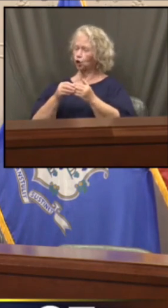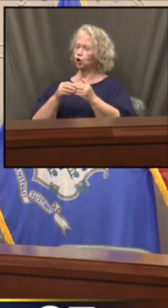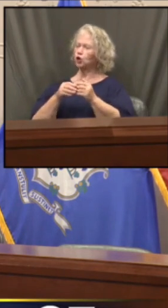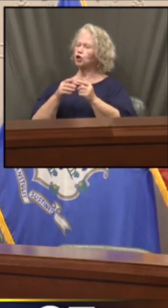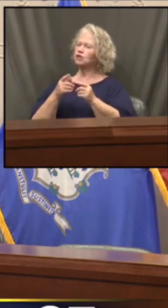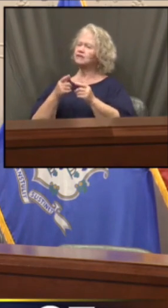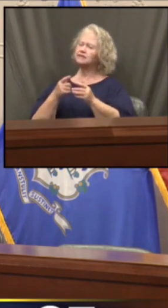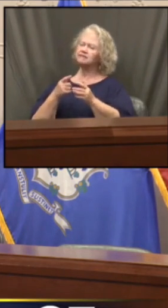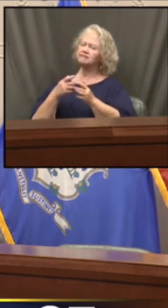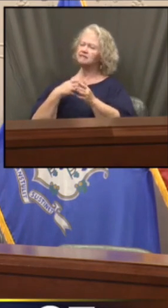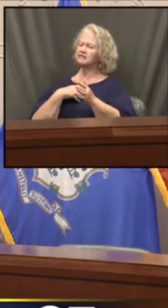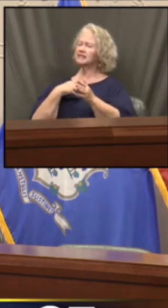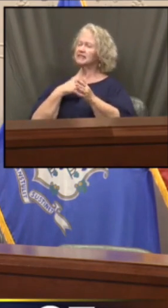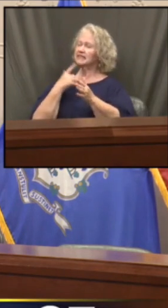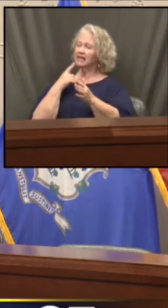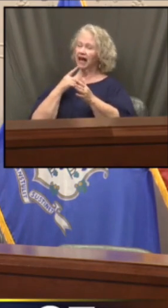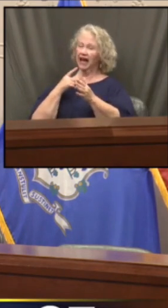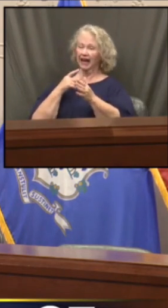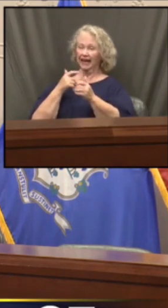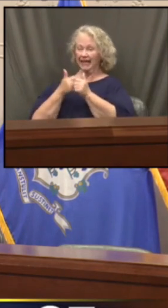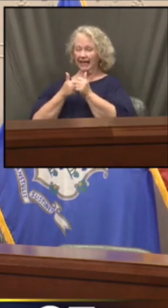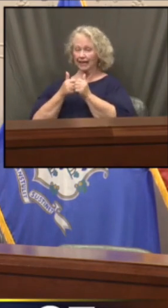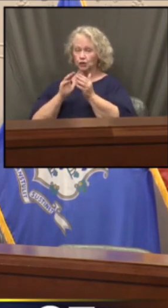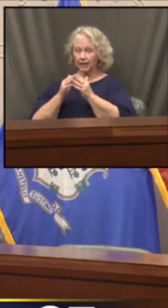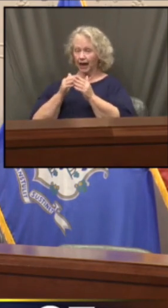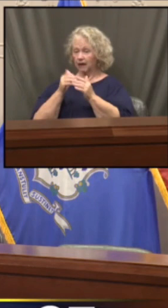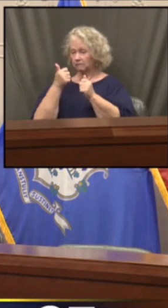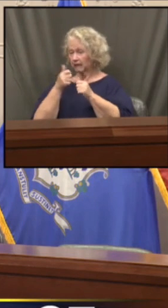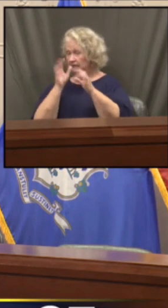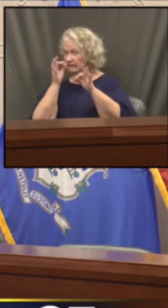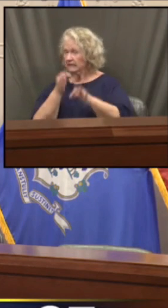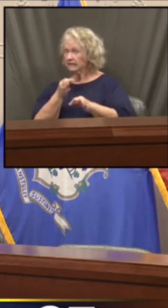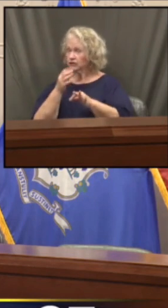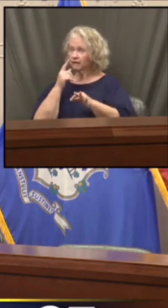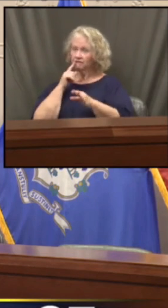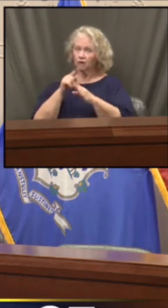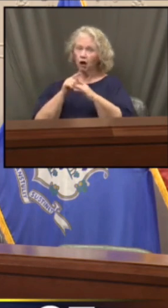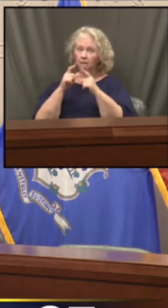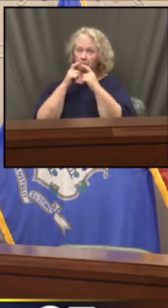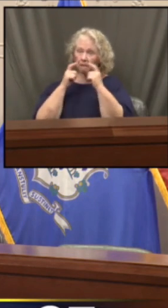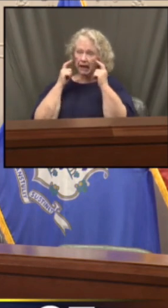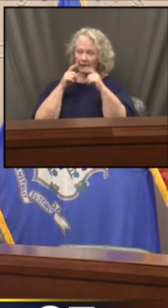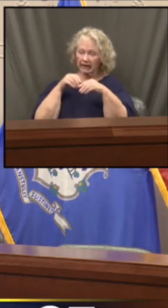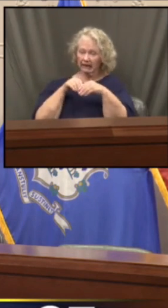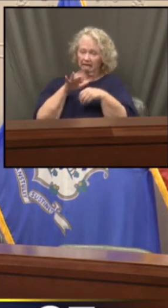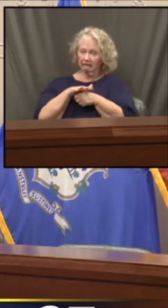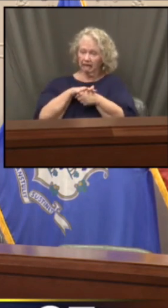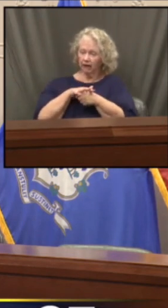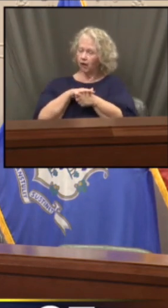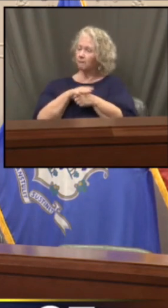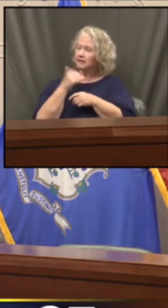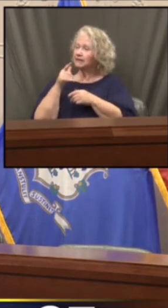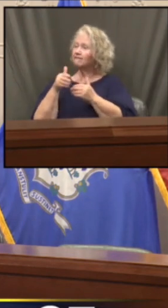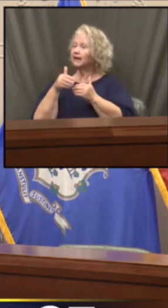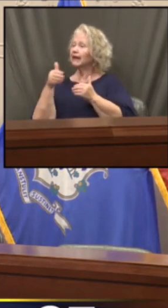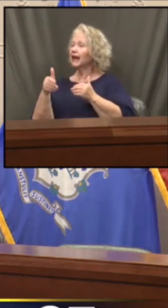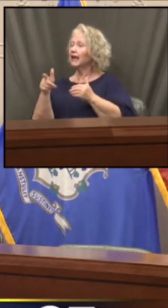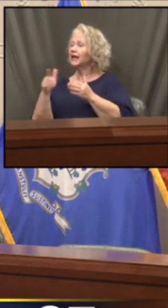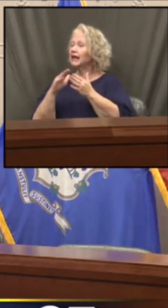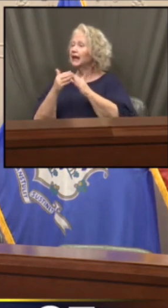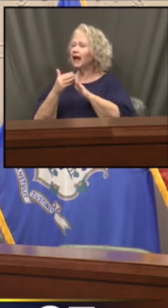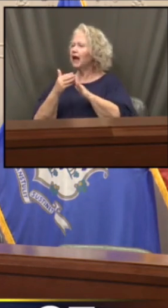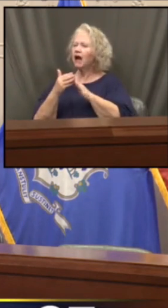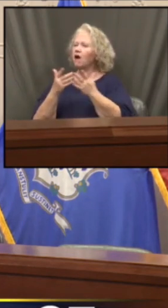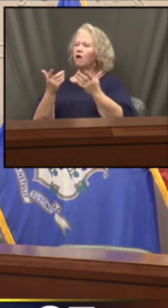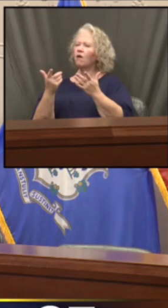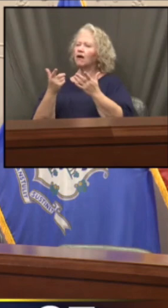for an indoor mask mandate doesn't work because if neighboring towns don't mandate masks, it won't really stop